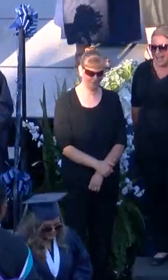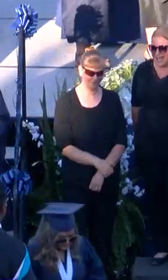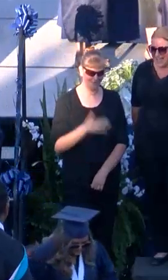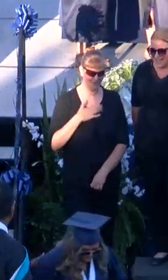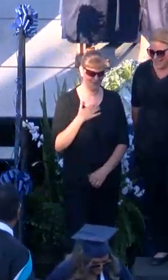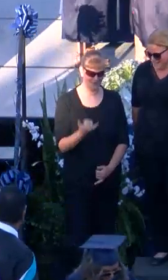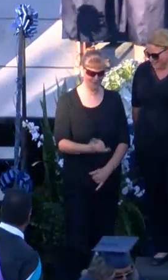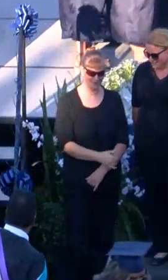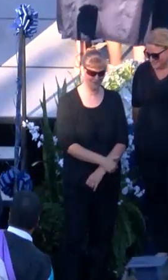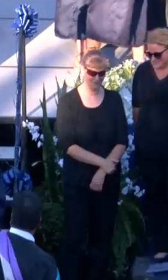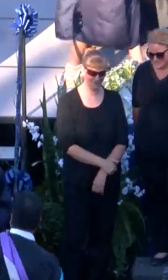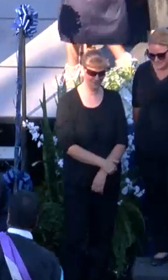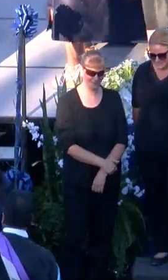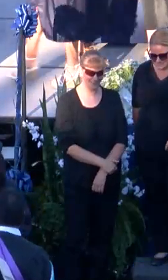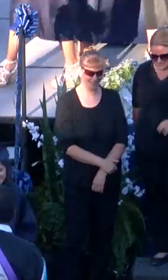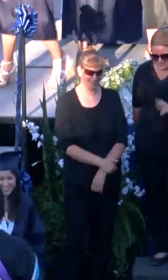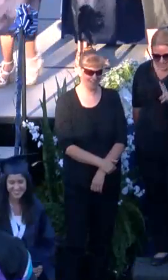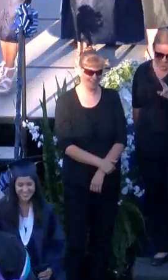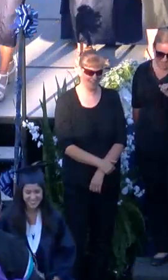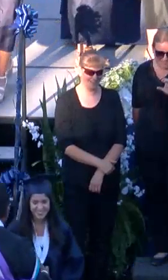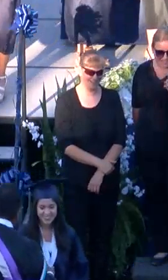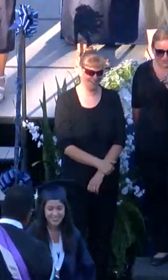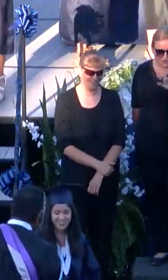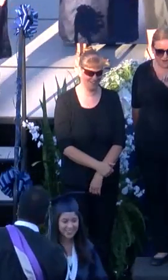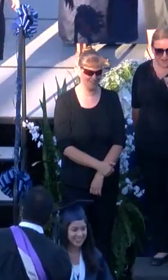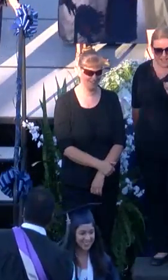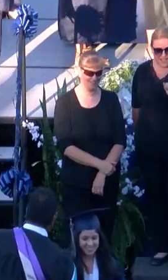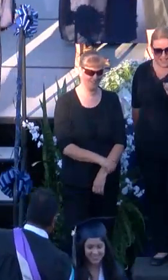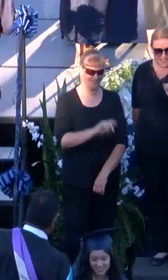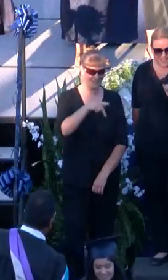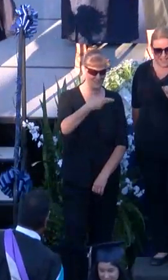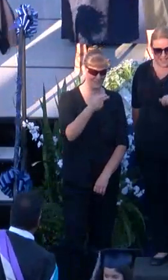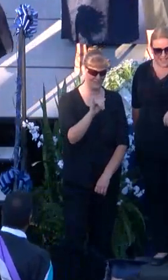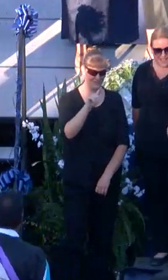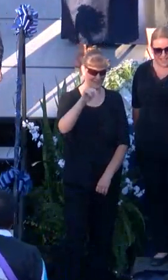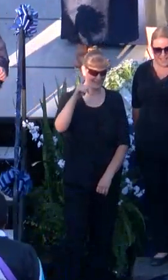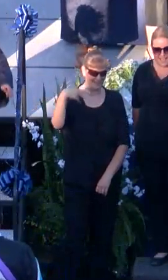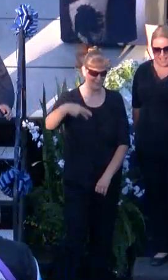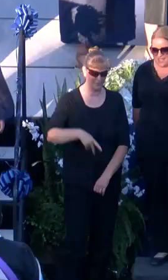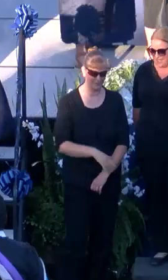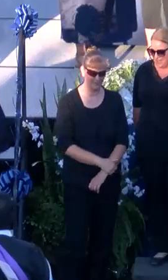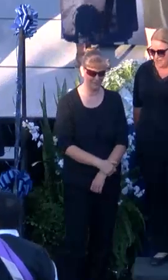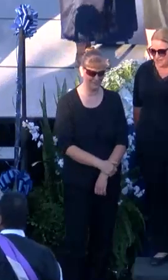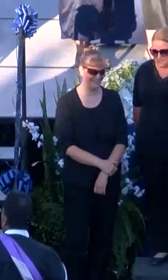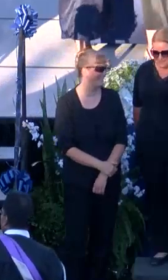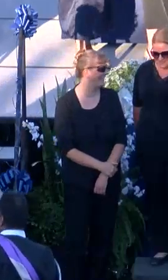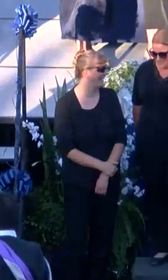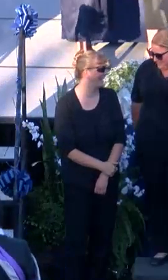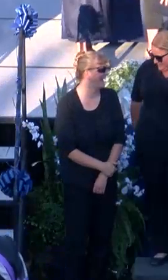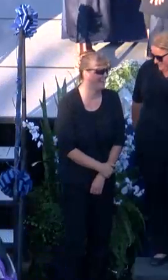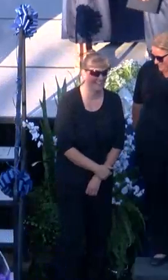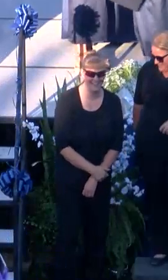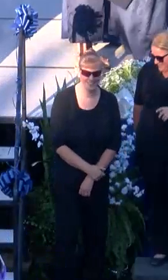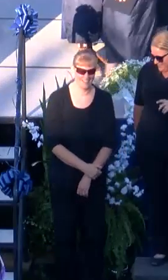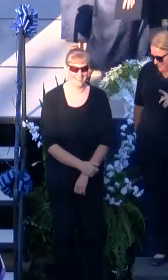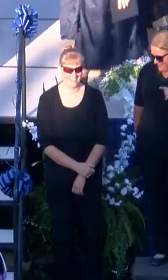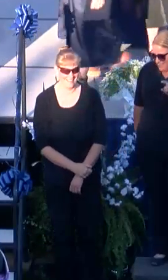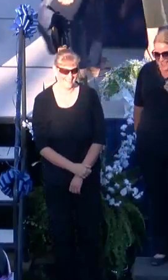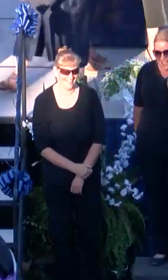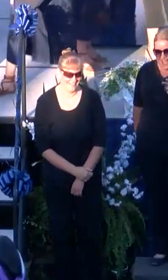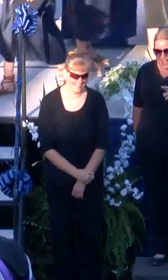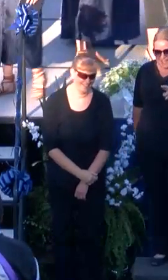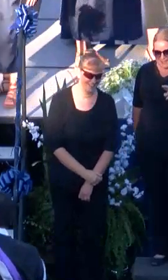Hammerstrom. Victoria Valdez. Tyler Lang. Jordan